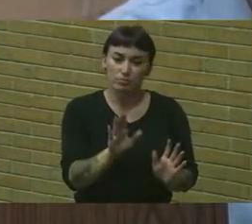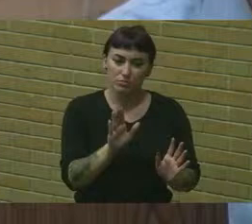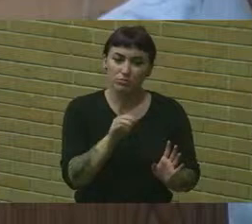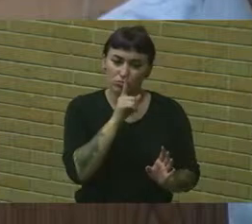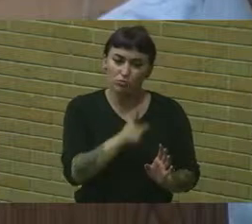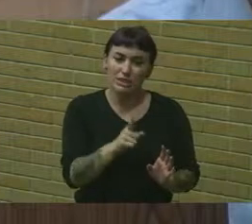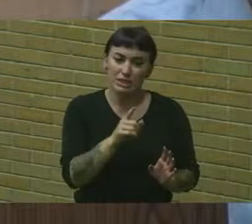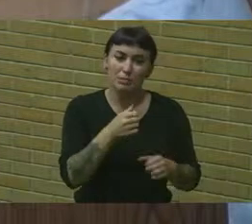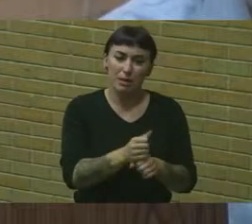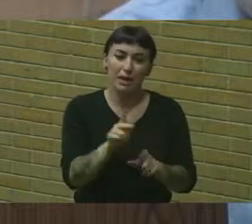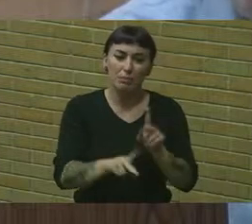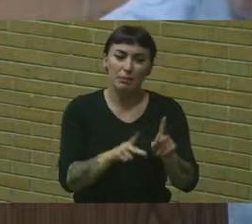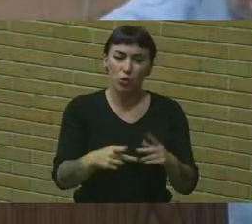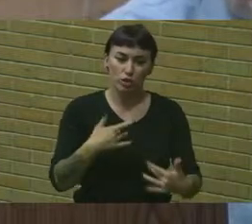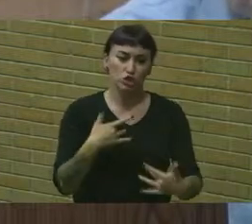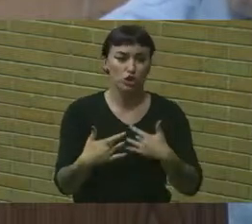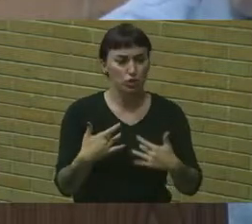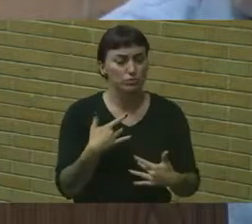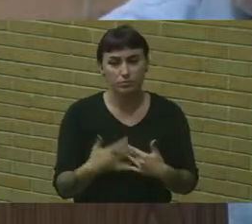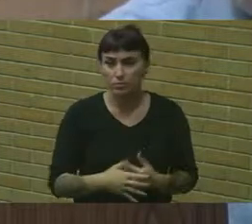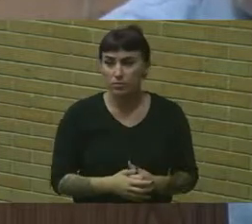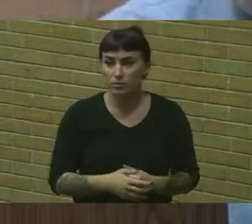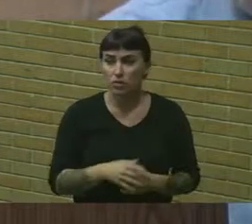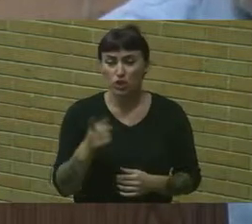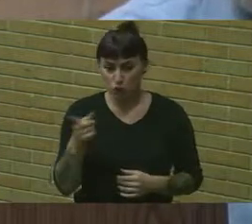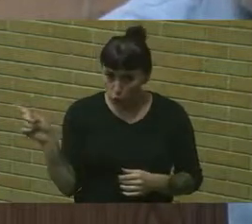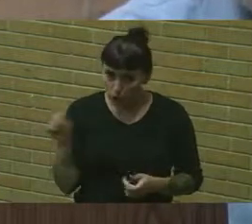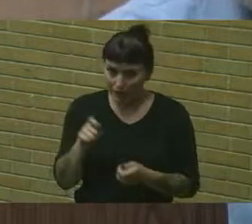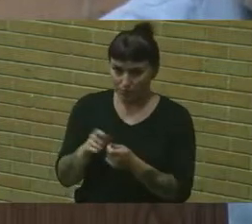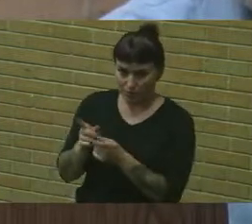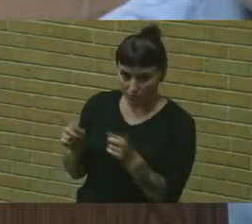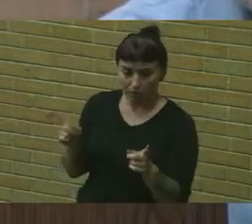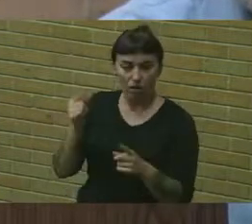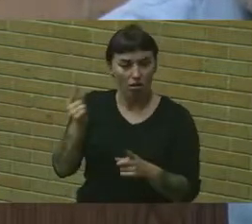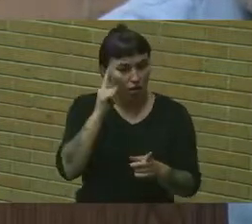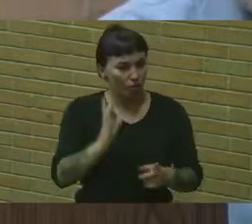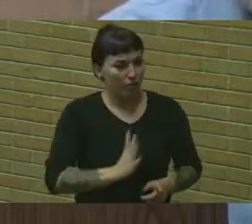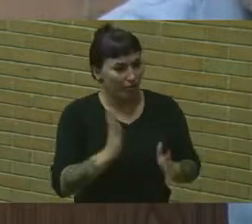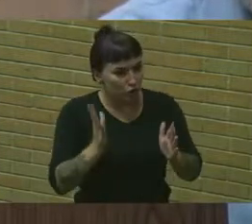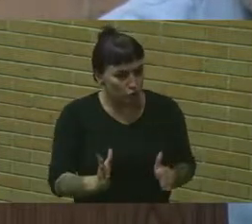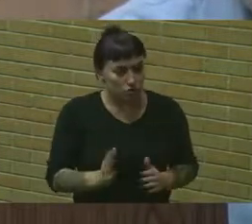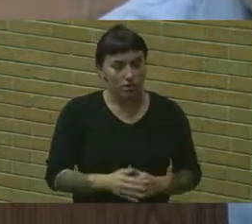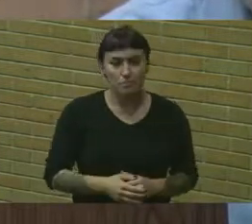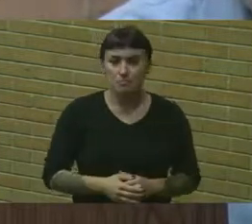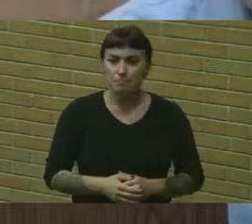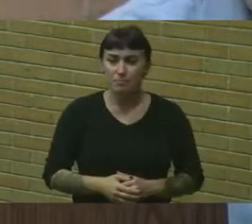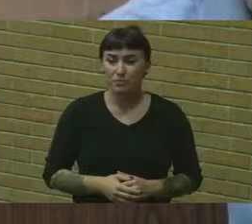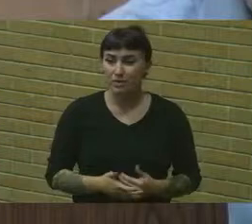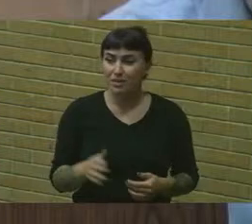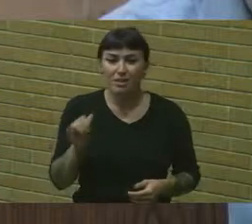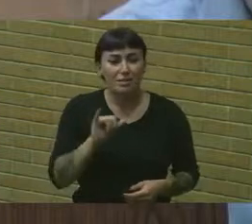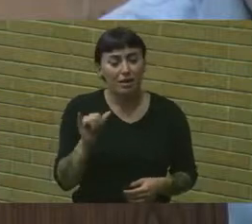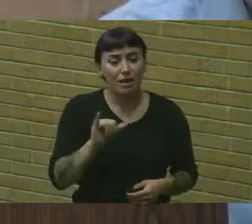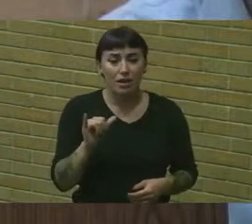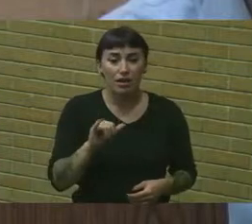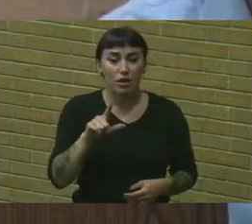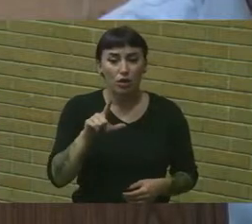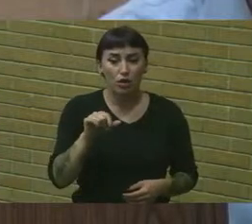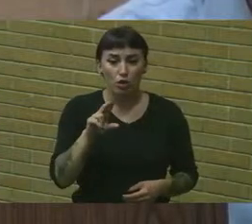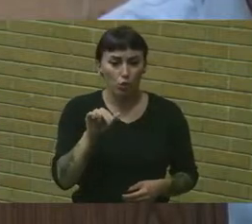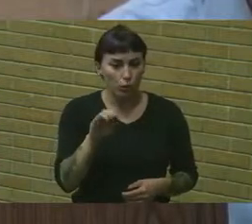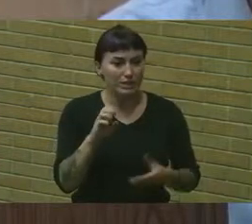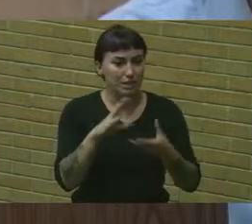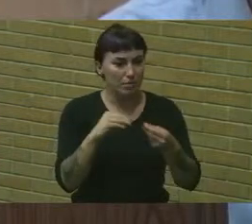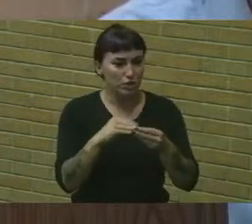should really make people concerned. You guys, specifically, government officials, like Louise had